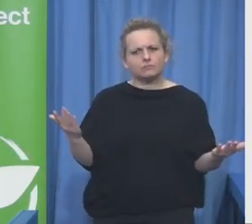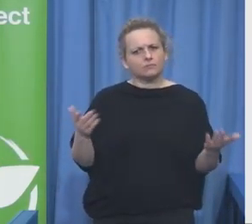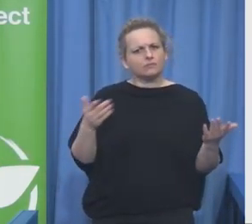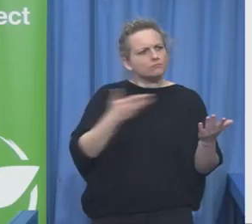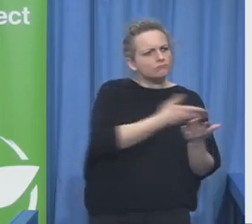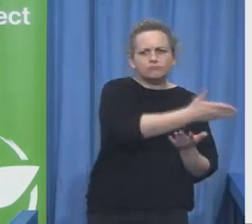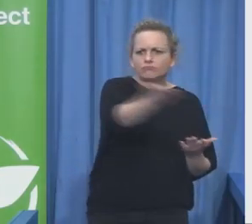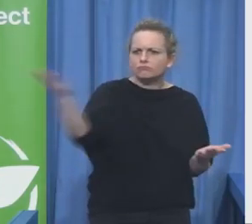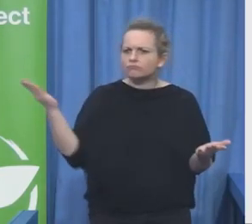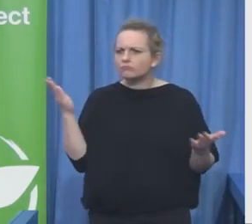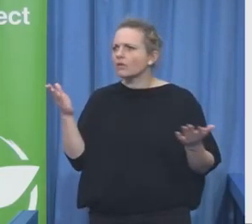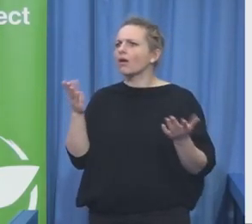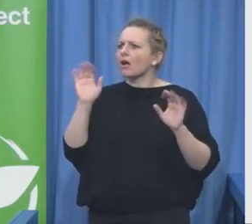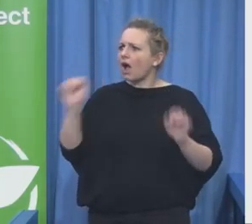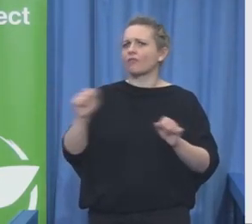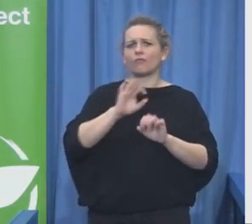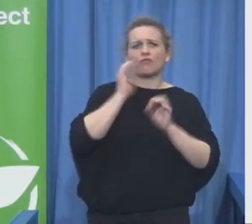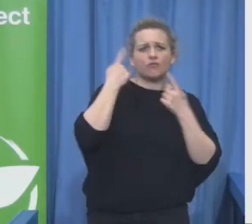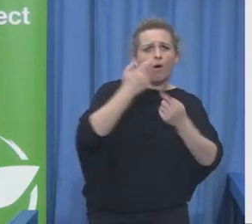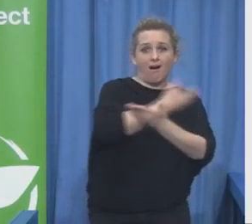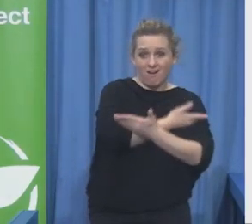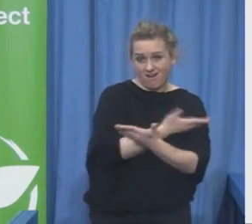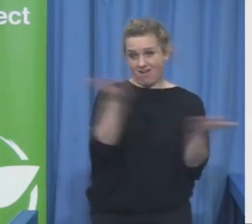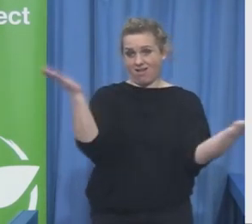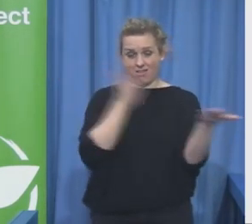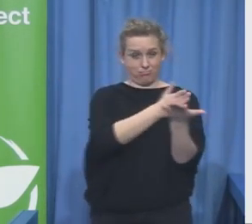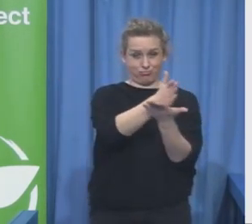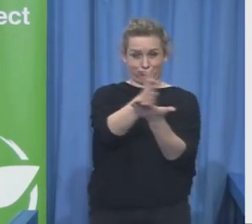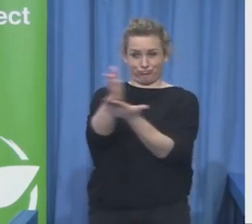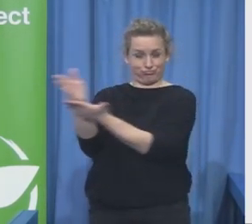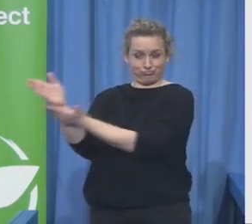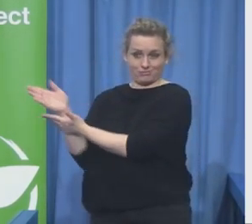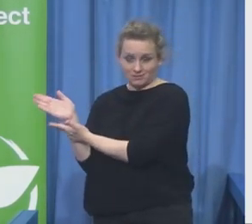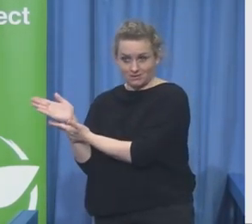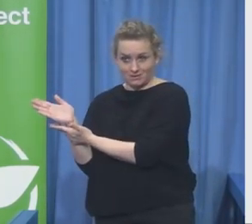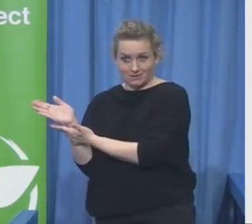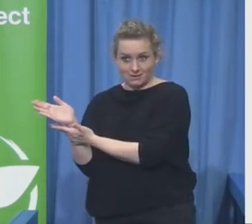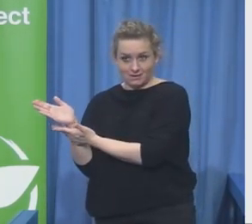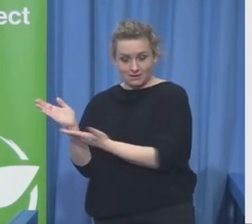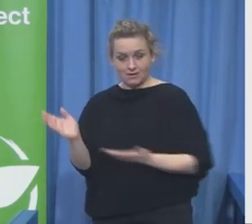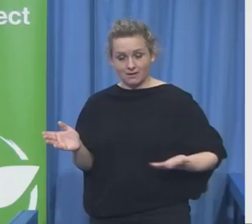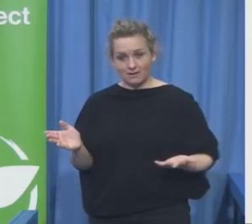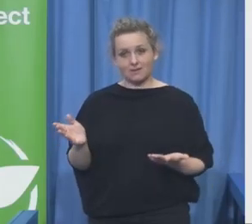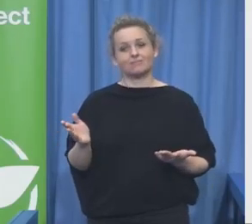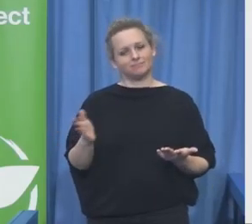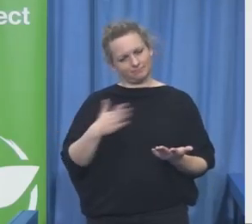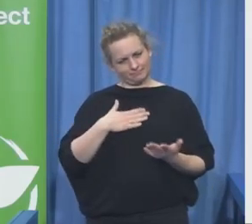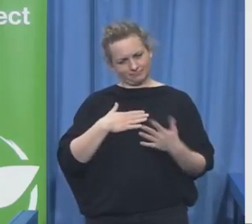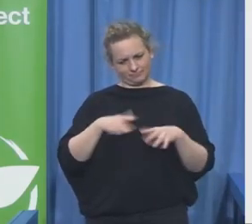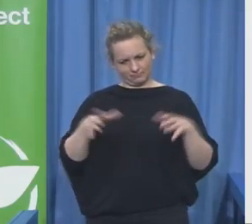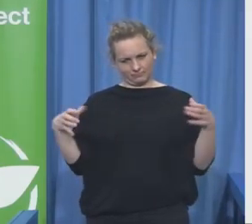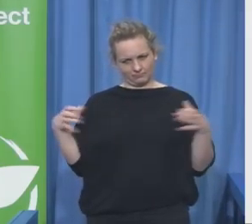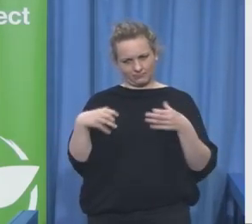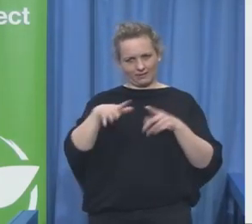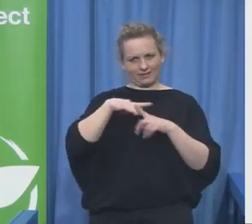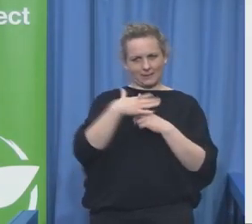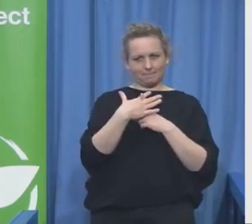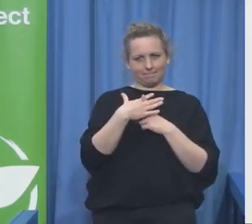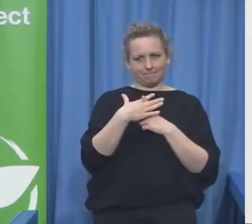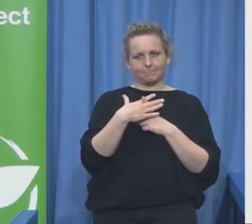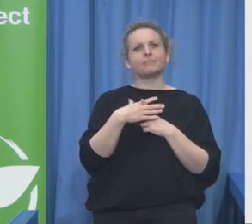Let me just move on. So my team, or the team that I work in, I'm the only person within the European accessibility team. I report into a team